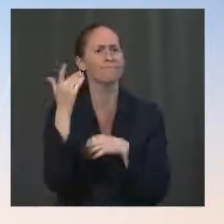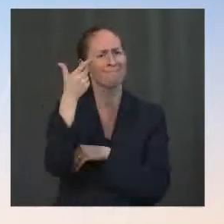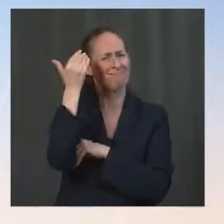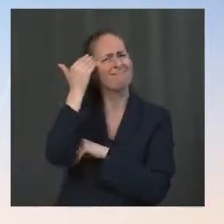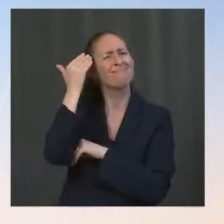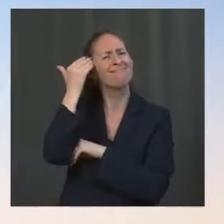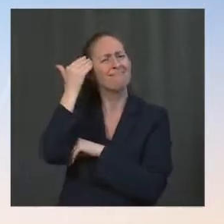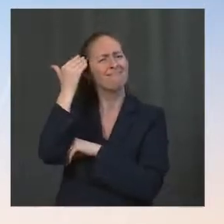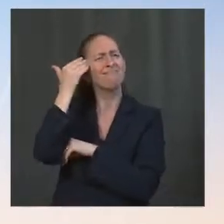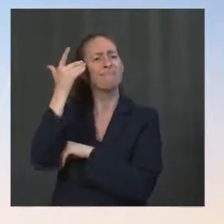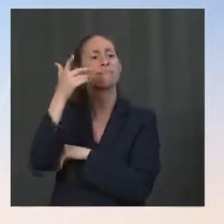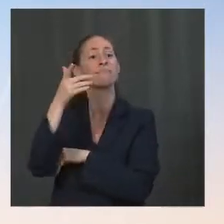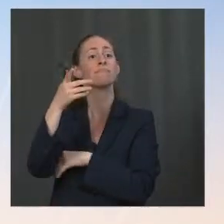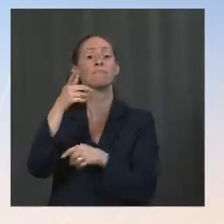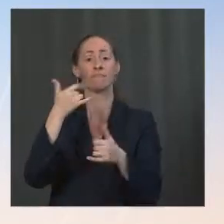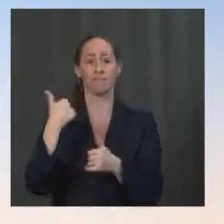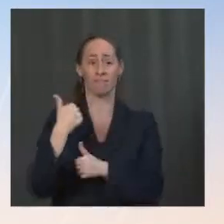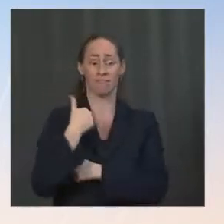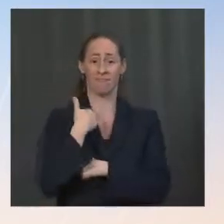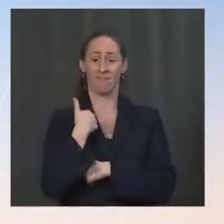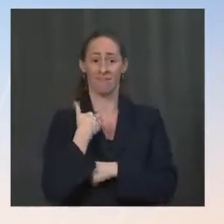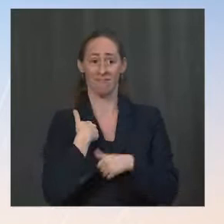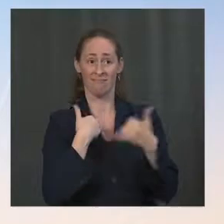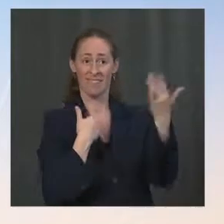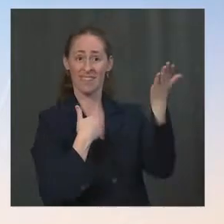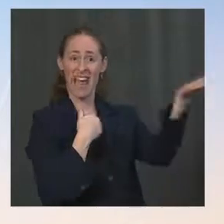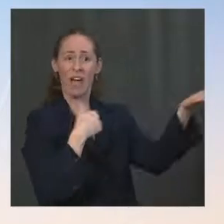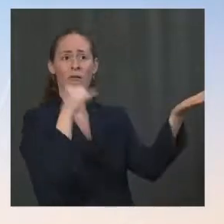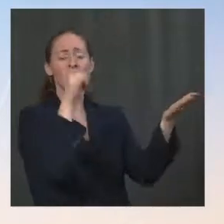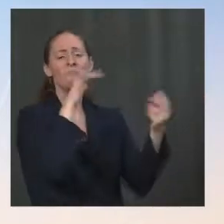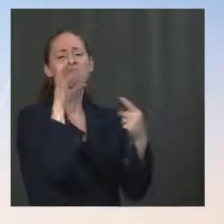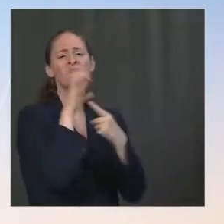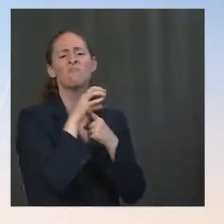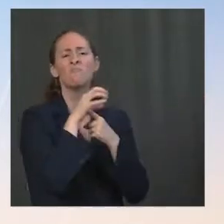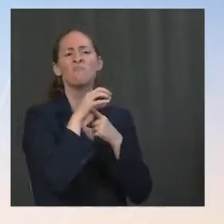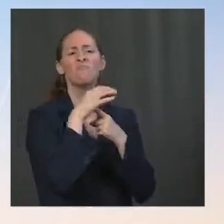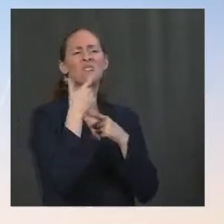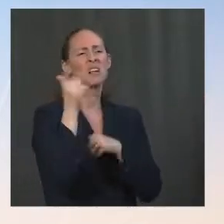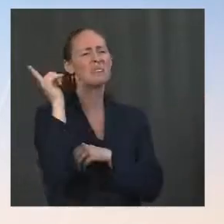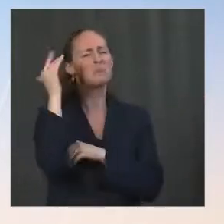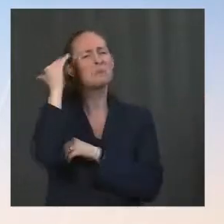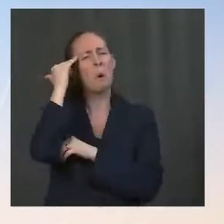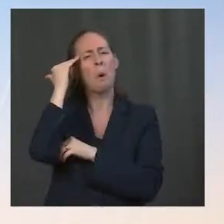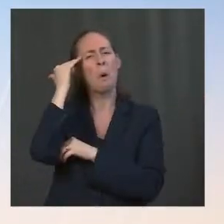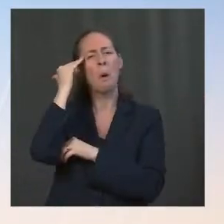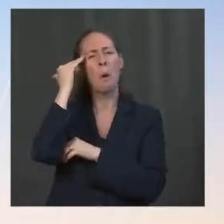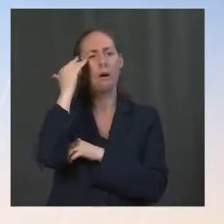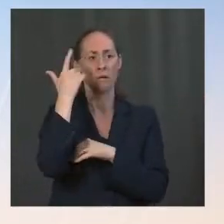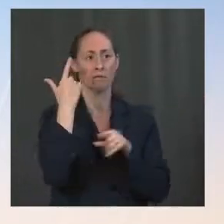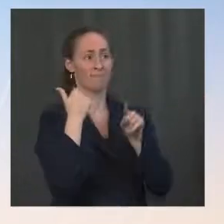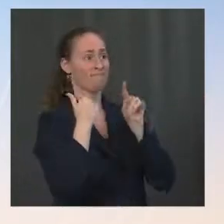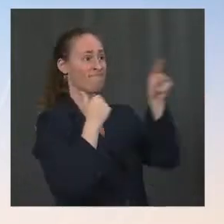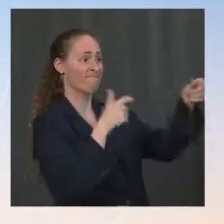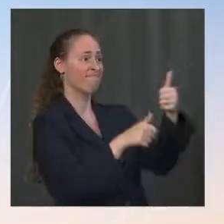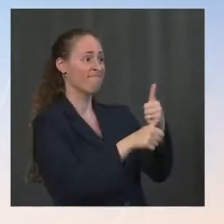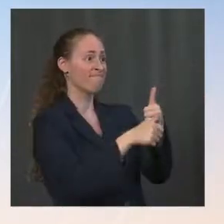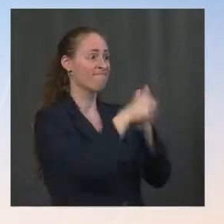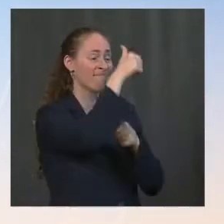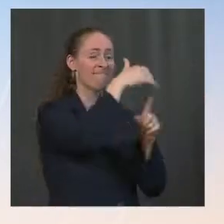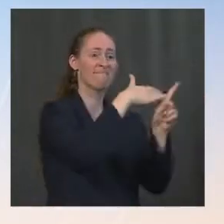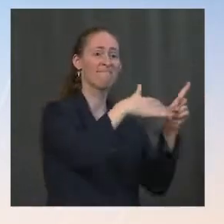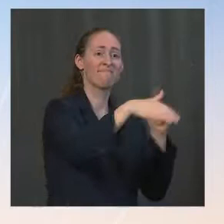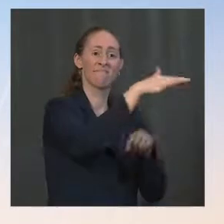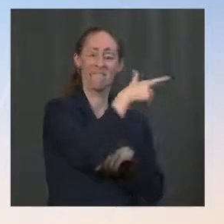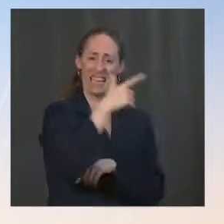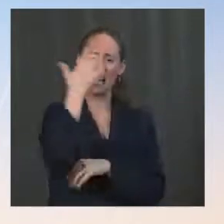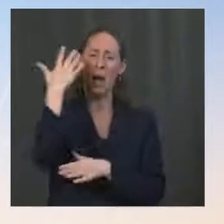men and women of the military are so amazing and incredible. They know they are putting themselves in harm's way when they're working to implement missions like these.